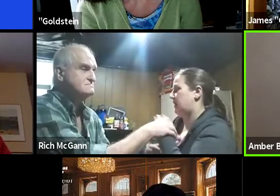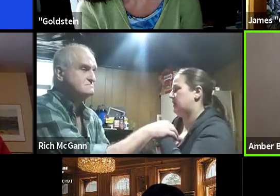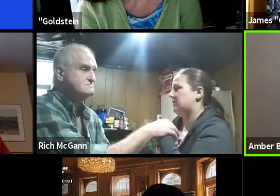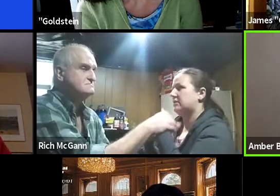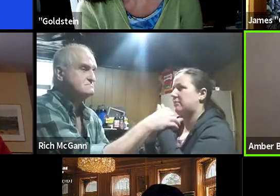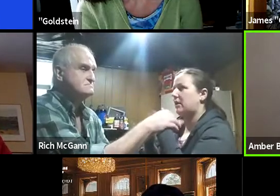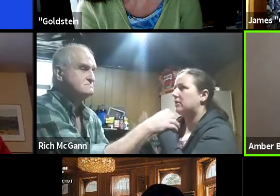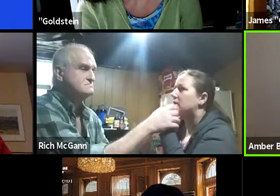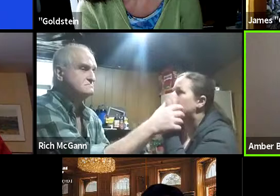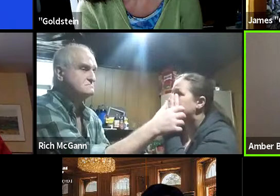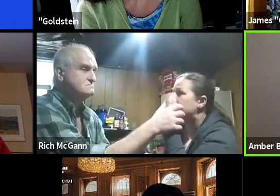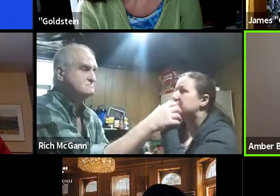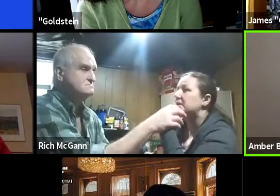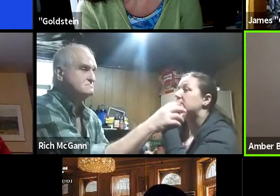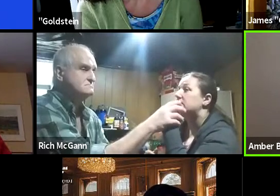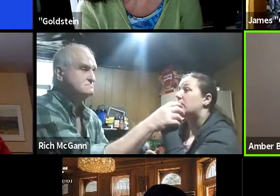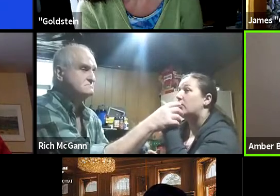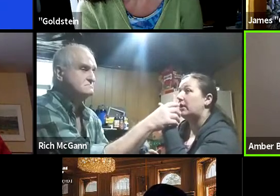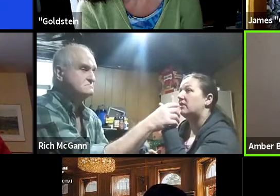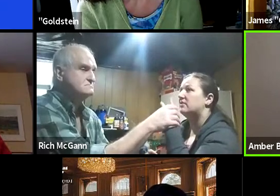Okay.